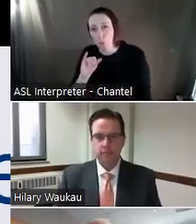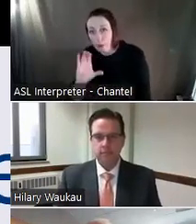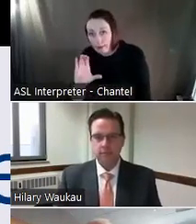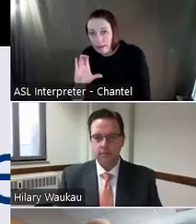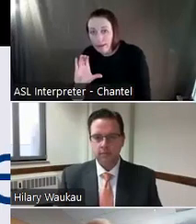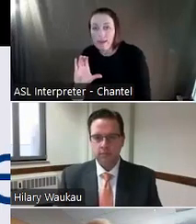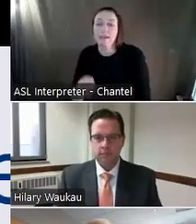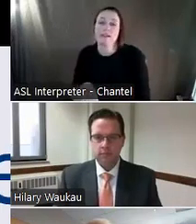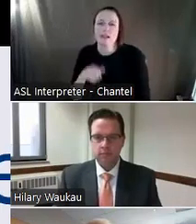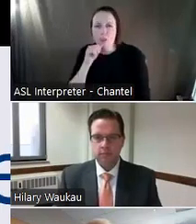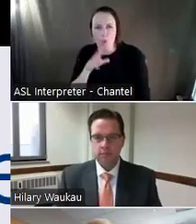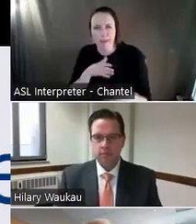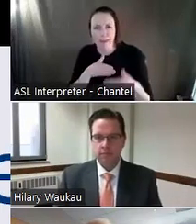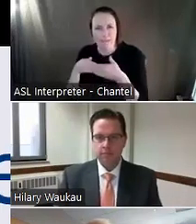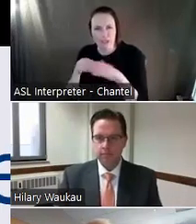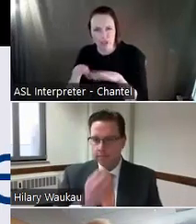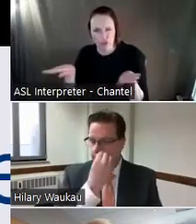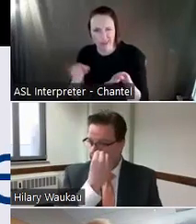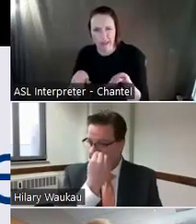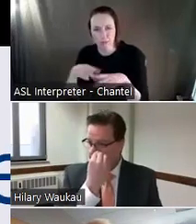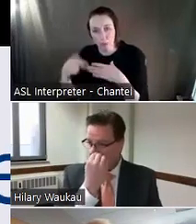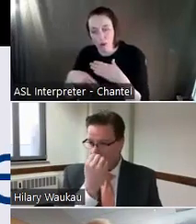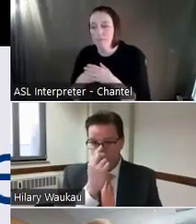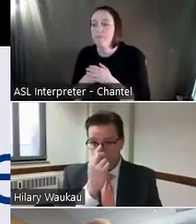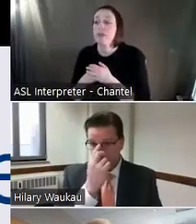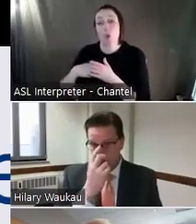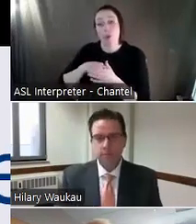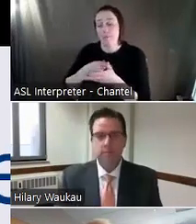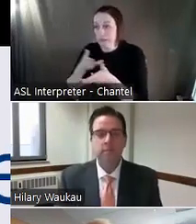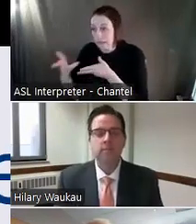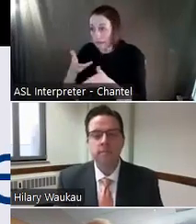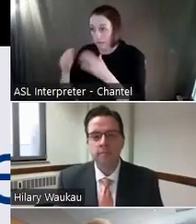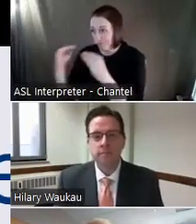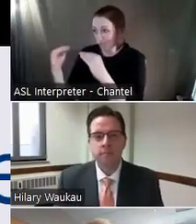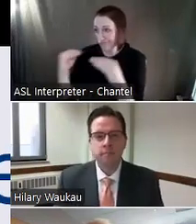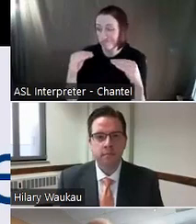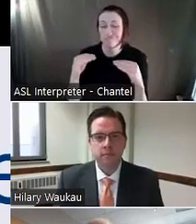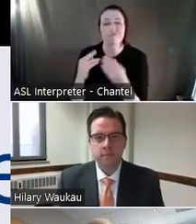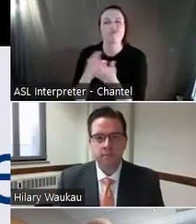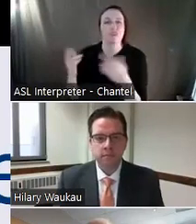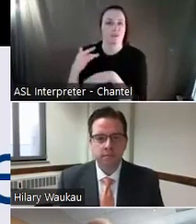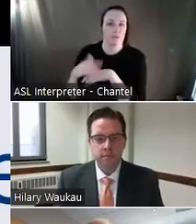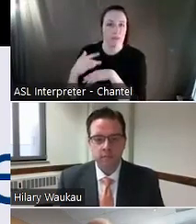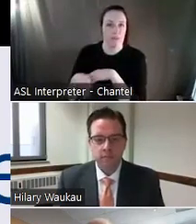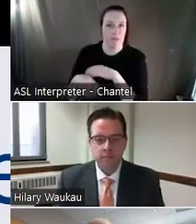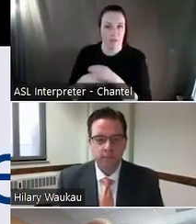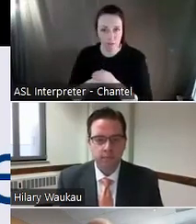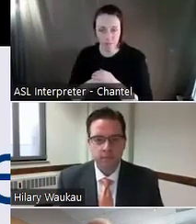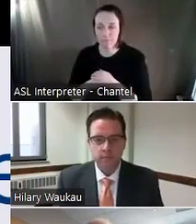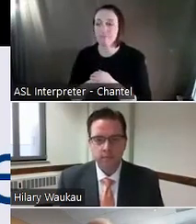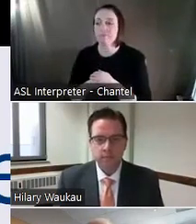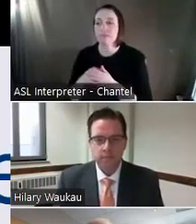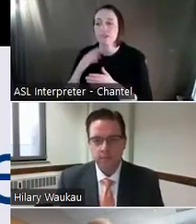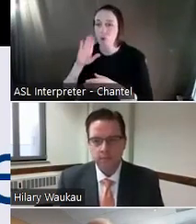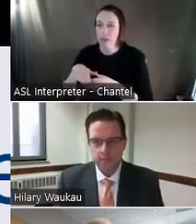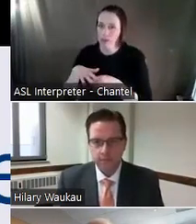occurring to ensure those members understand the wide range of resources available to them. And we know our local partners are